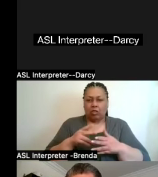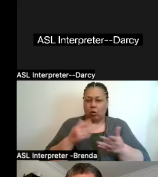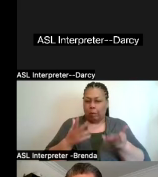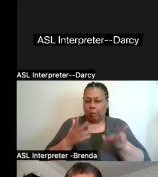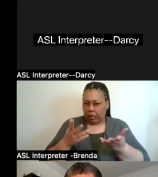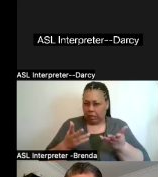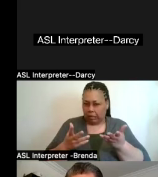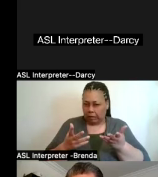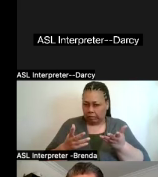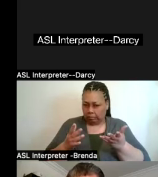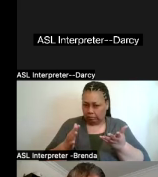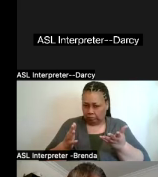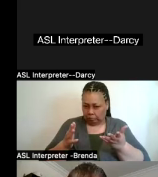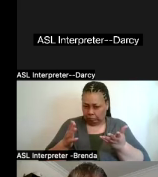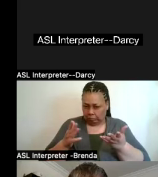Margaret,